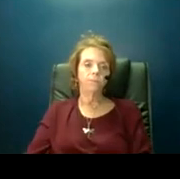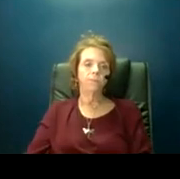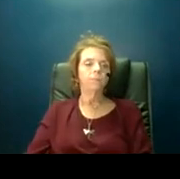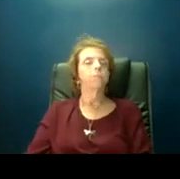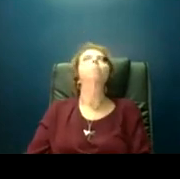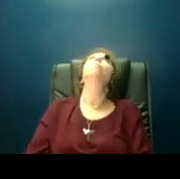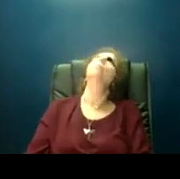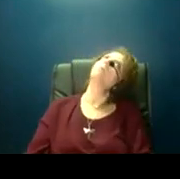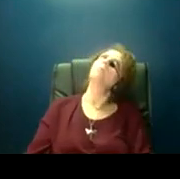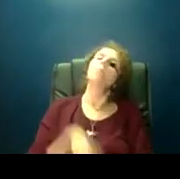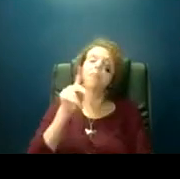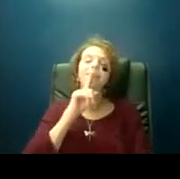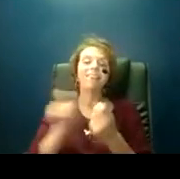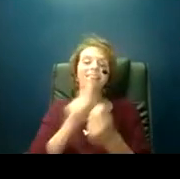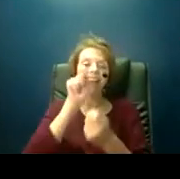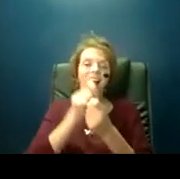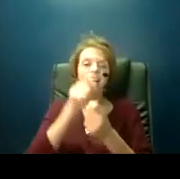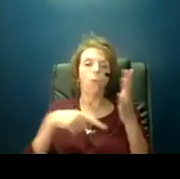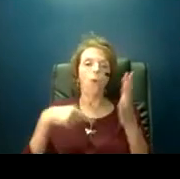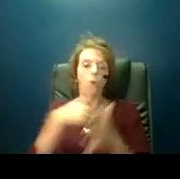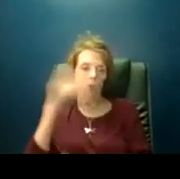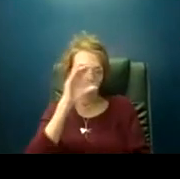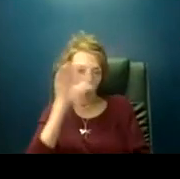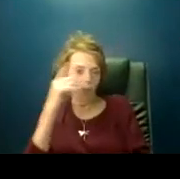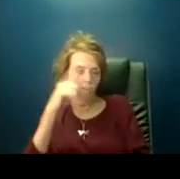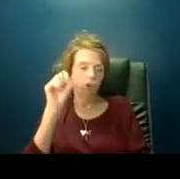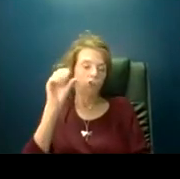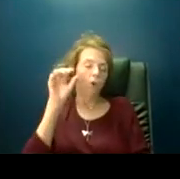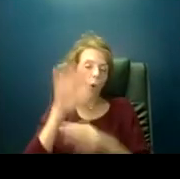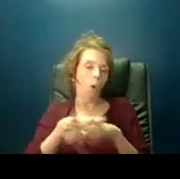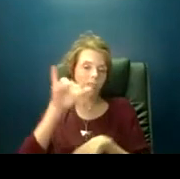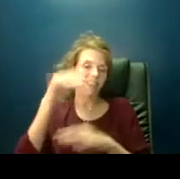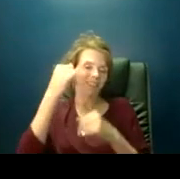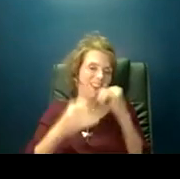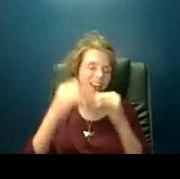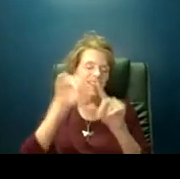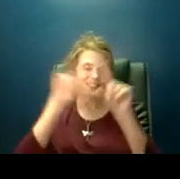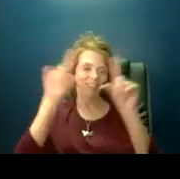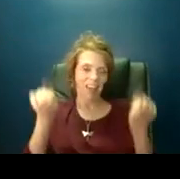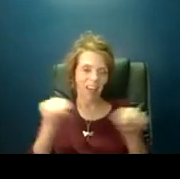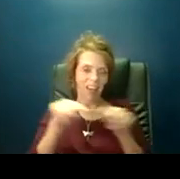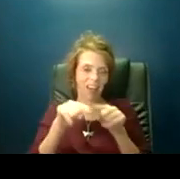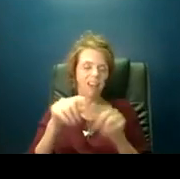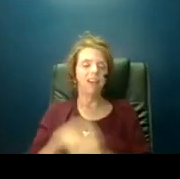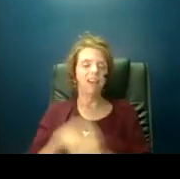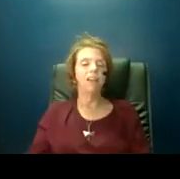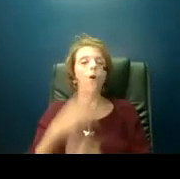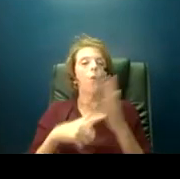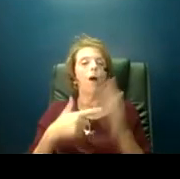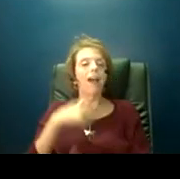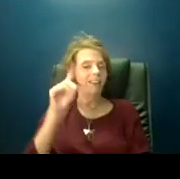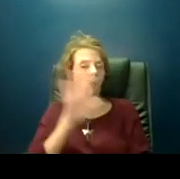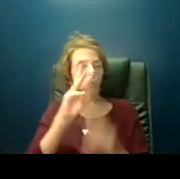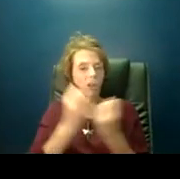is really exactly what we're looking for. So on this last slide, what I did is, the way her workshop